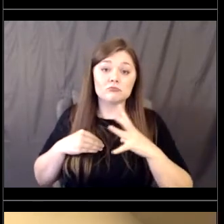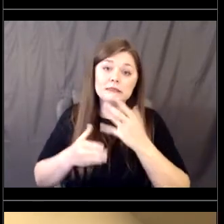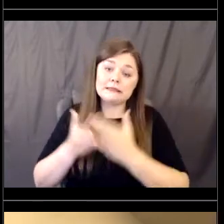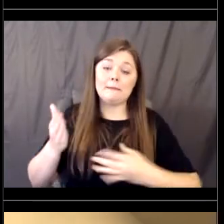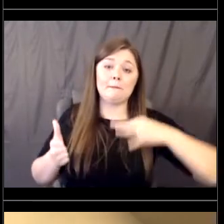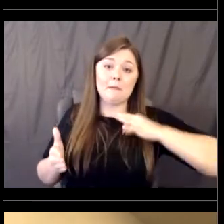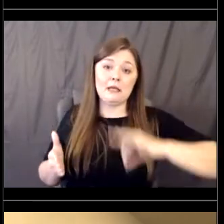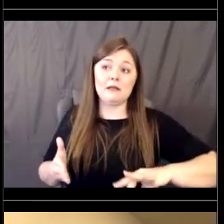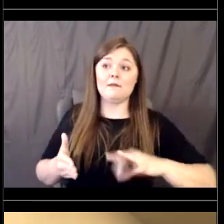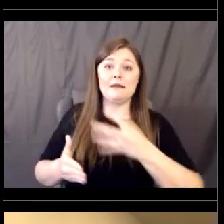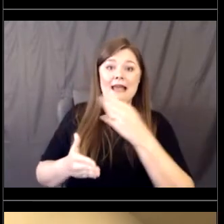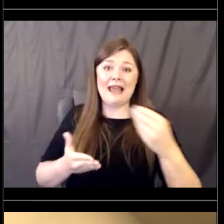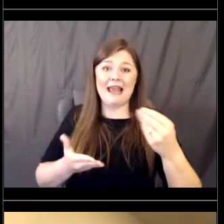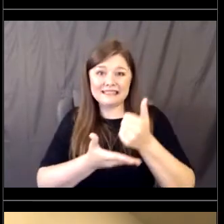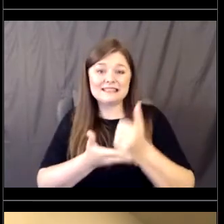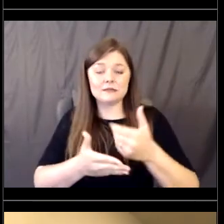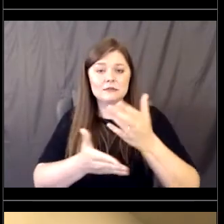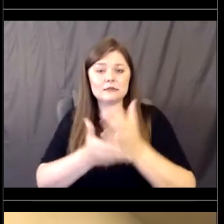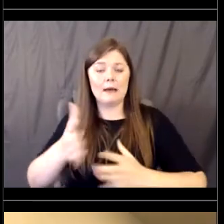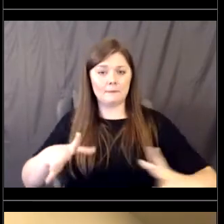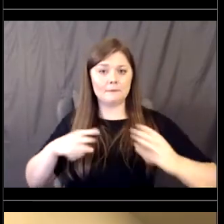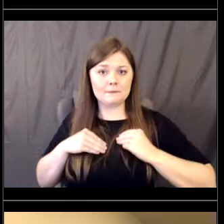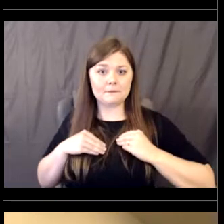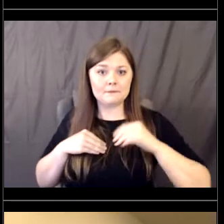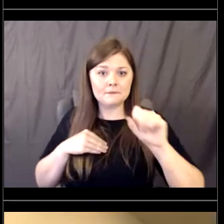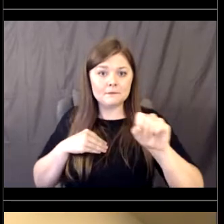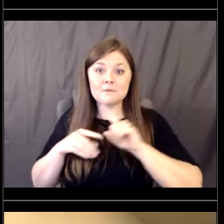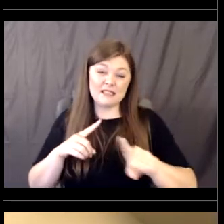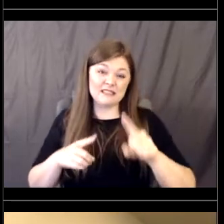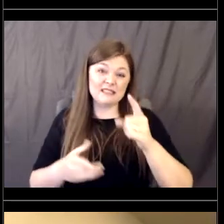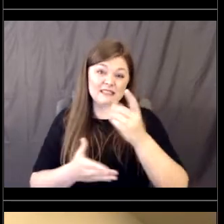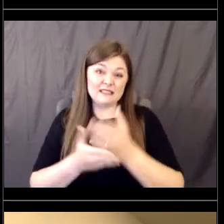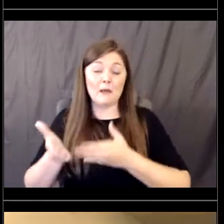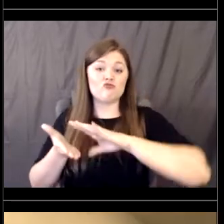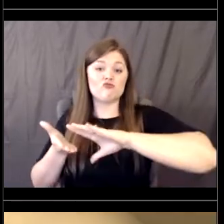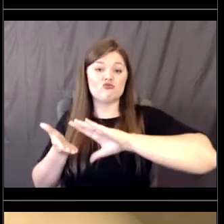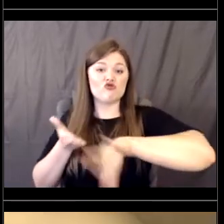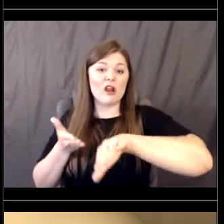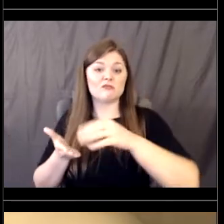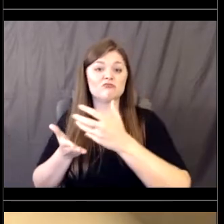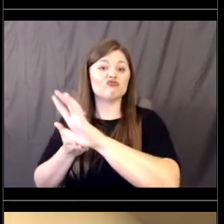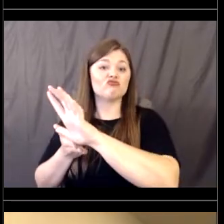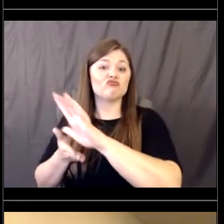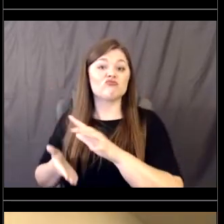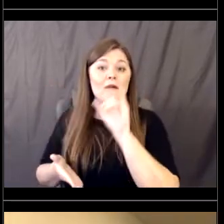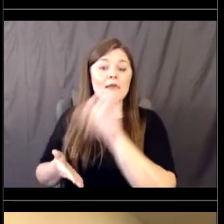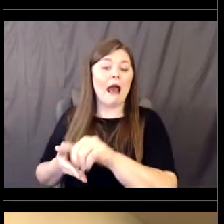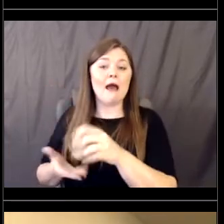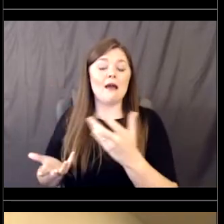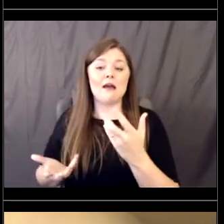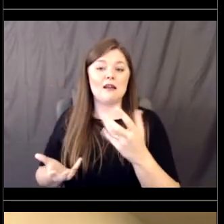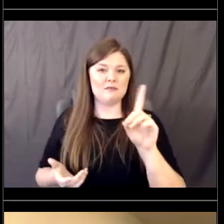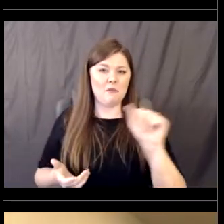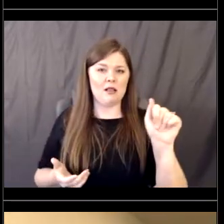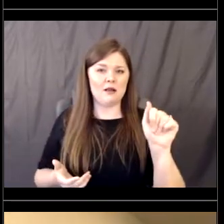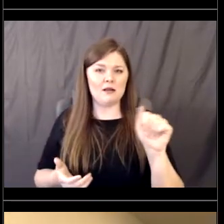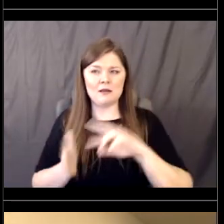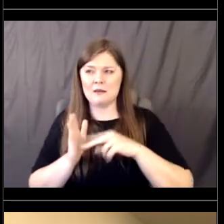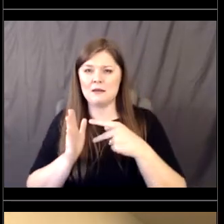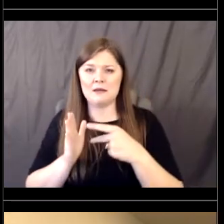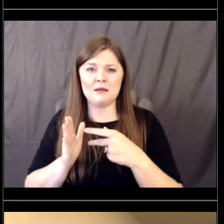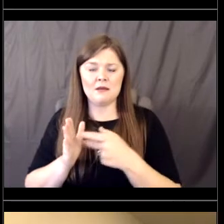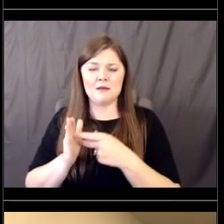some of the assistance, but many deaf people reject the idea of disability as a lens to understand people who are